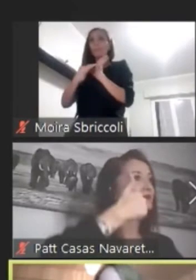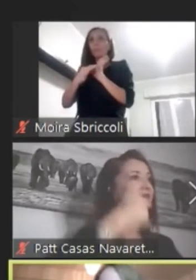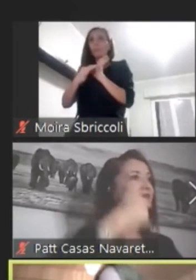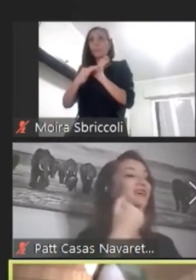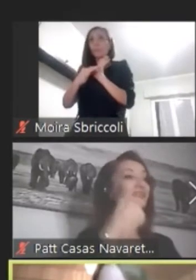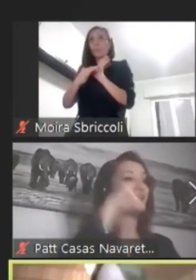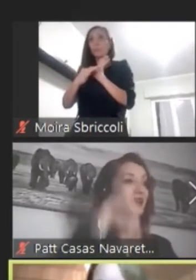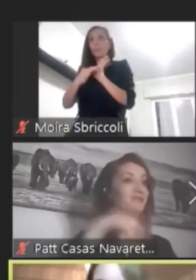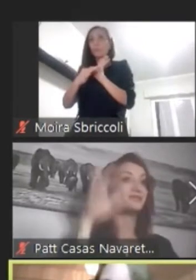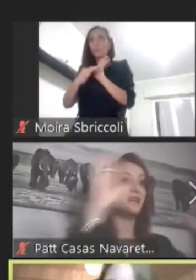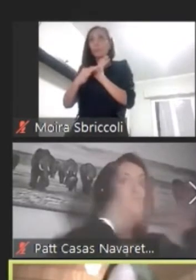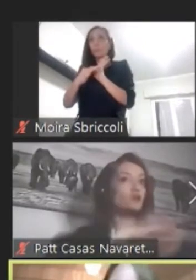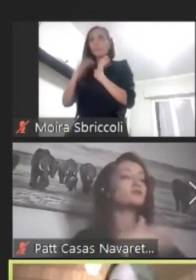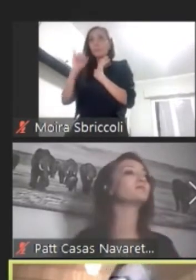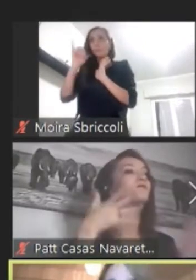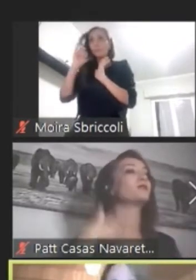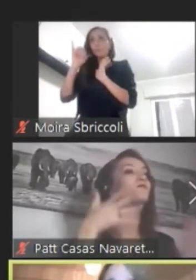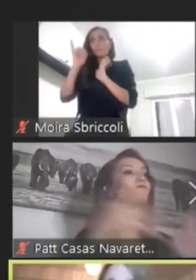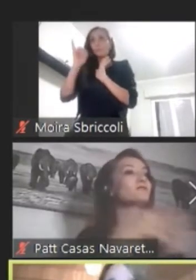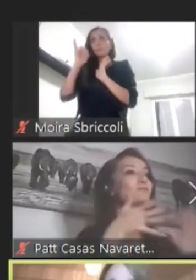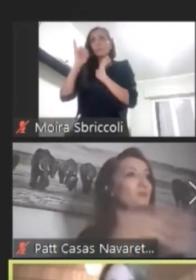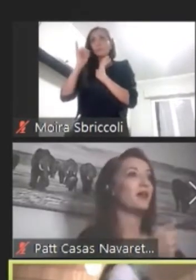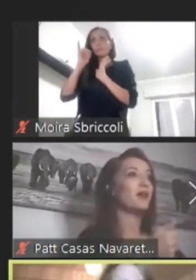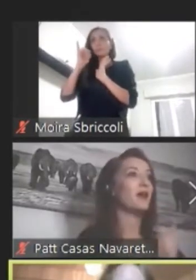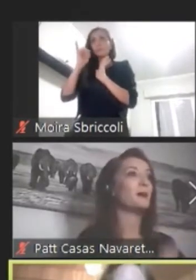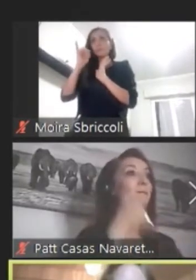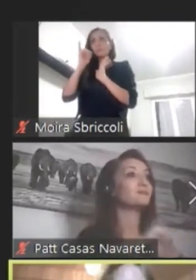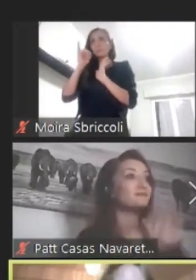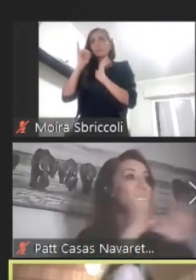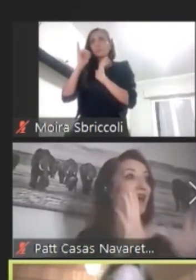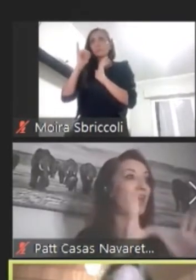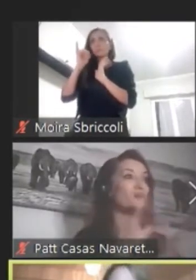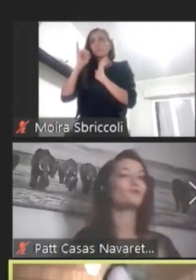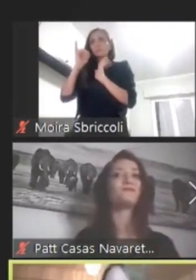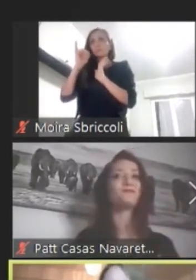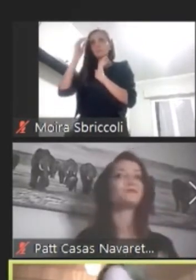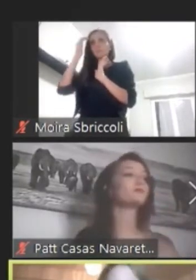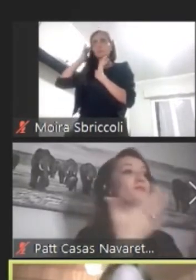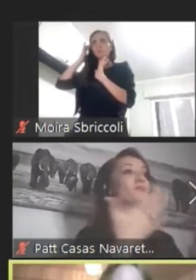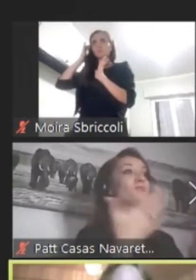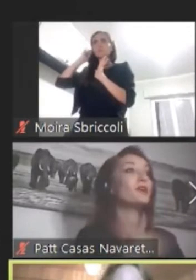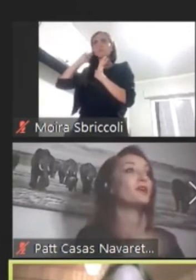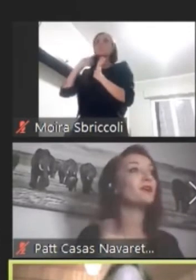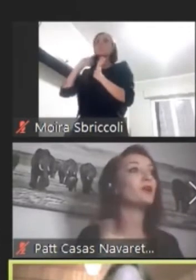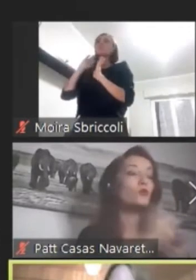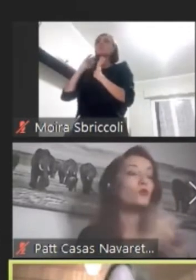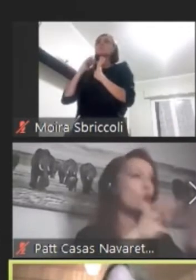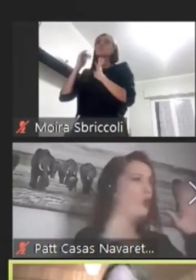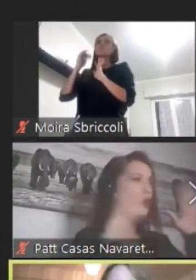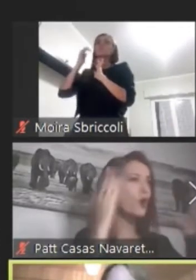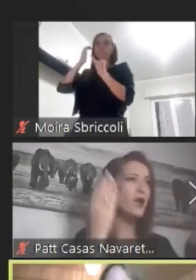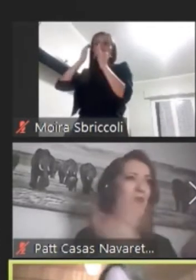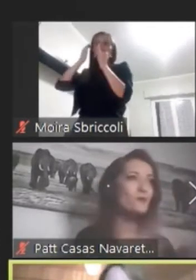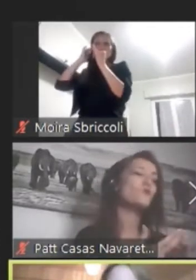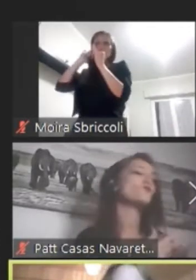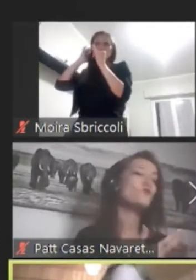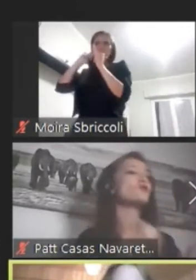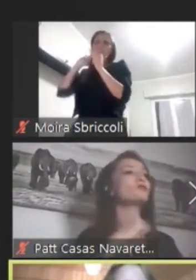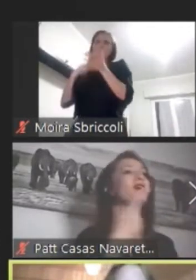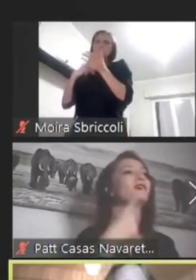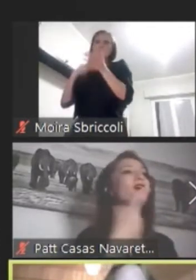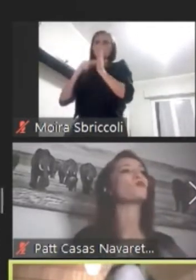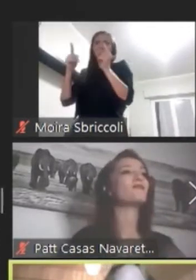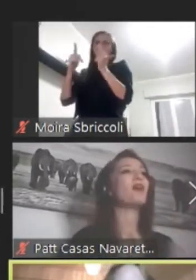want everybody to live an elite lifestyle, right? Good health and well-being